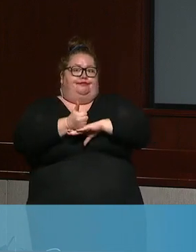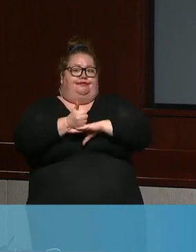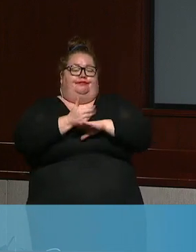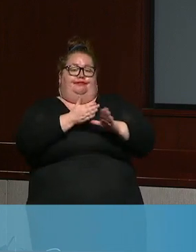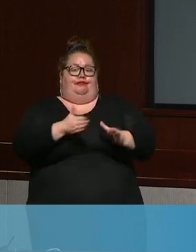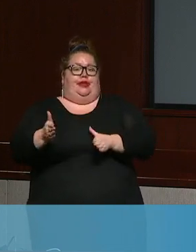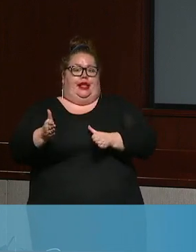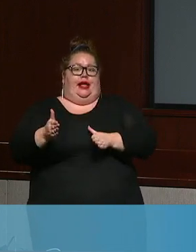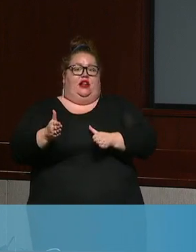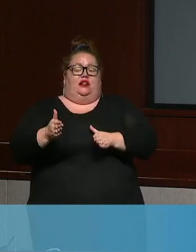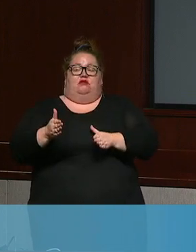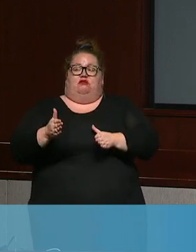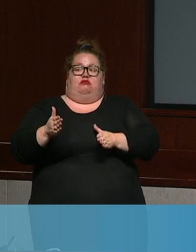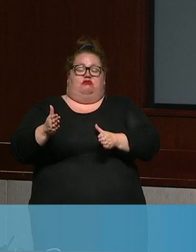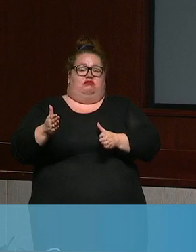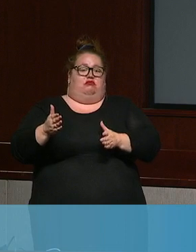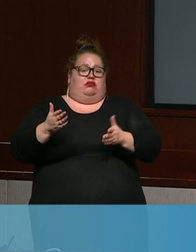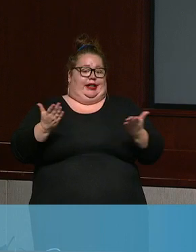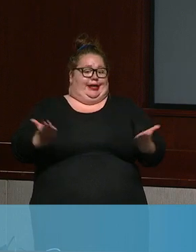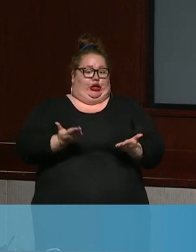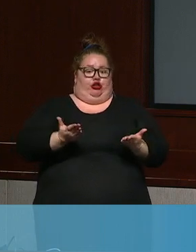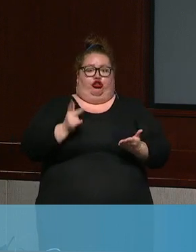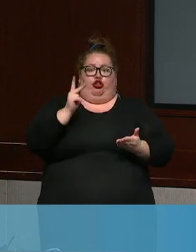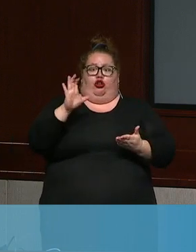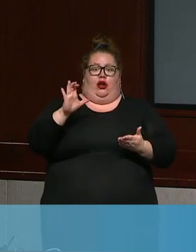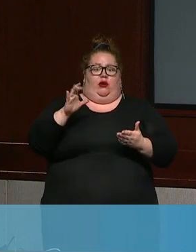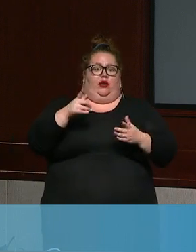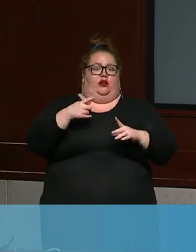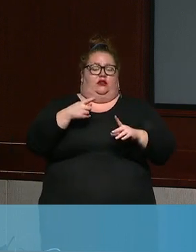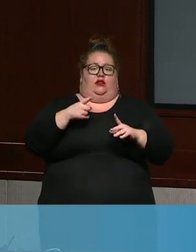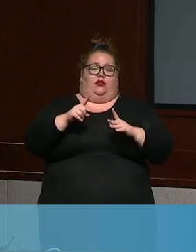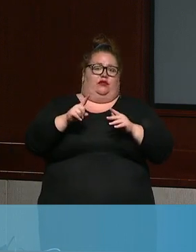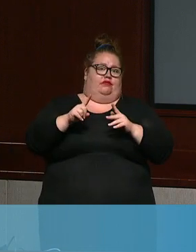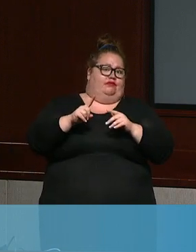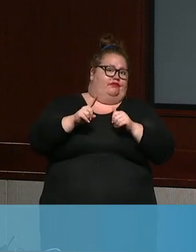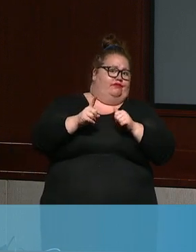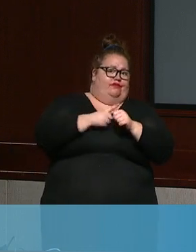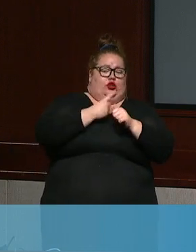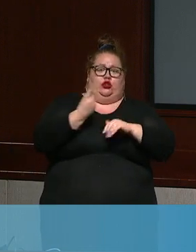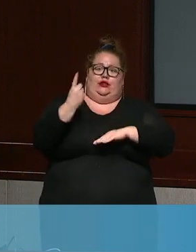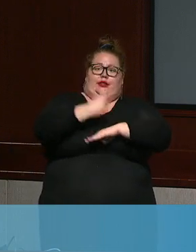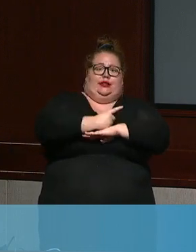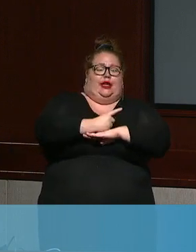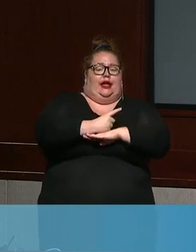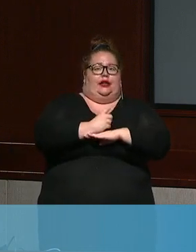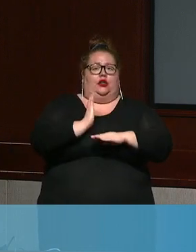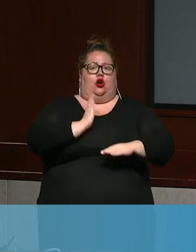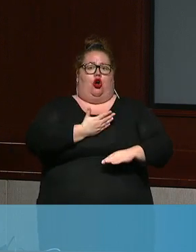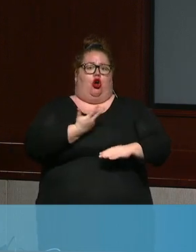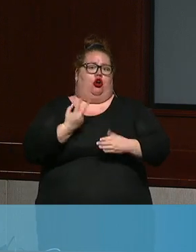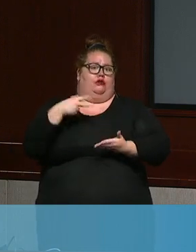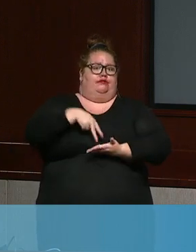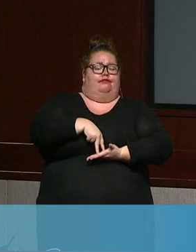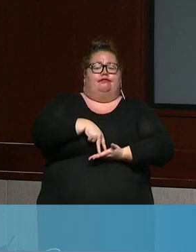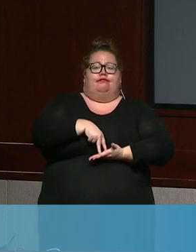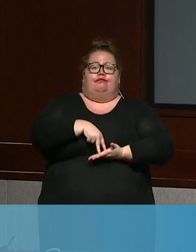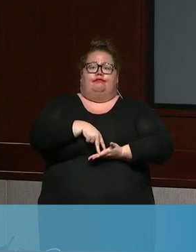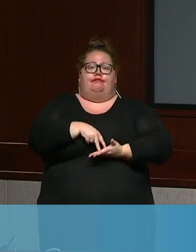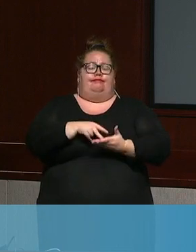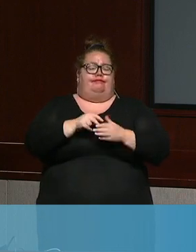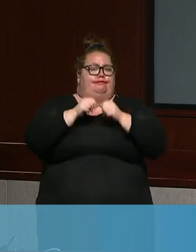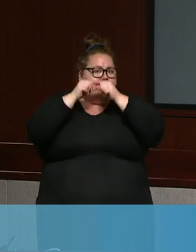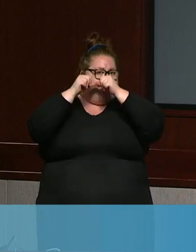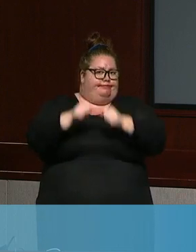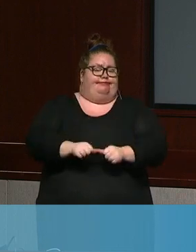it's been no different here in the county from day one. That is the position that we took. We are continuing to